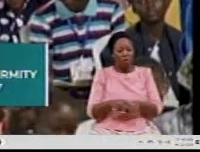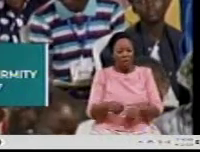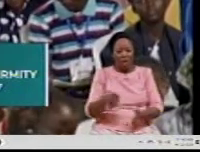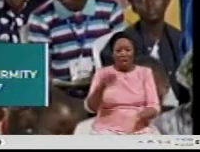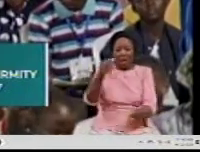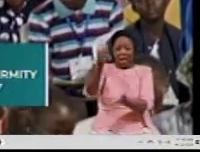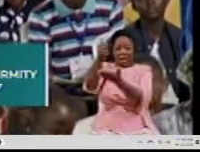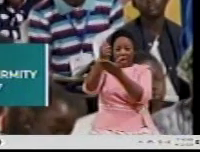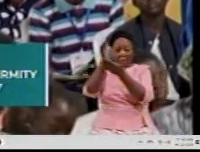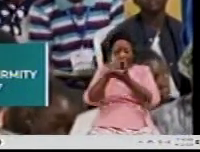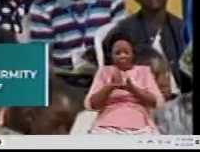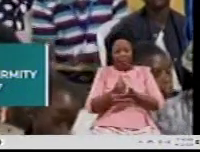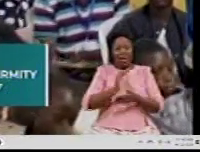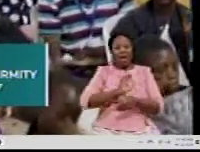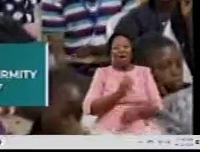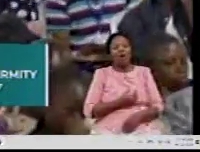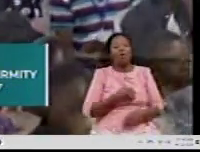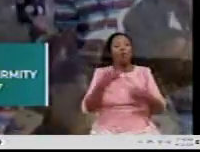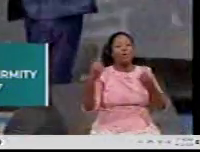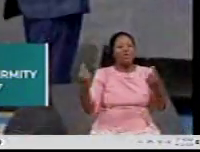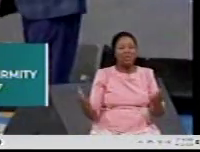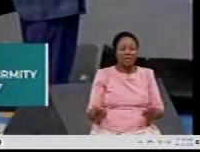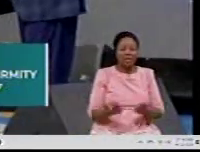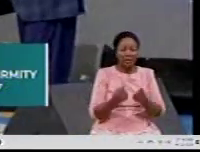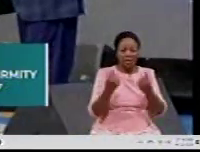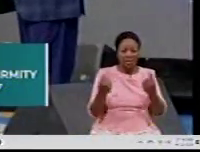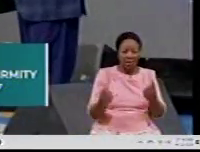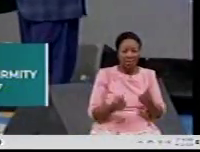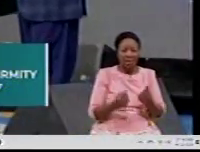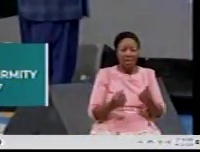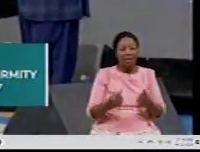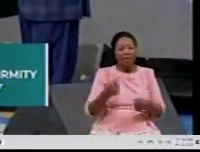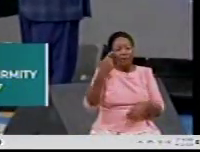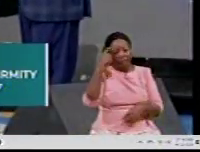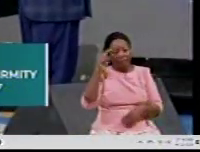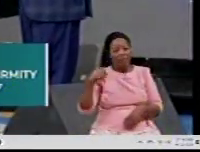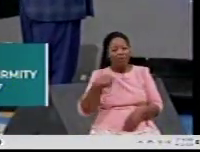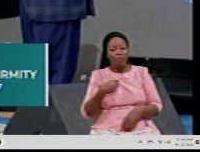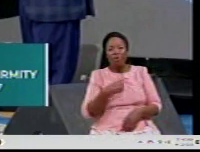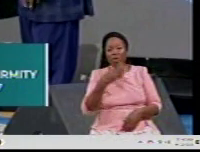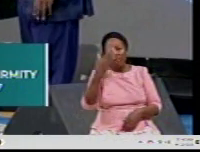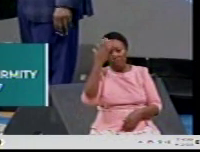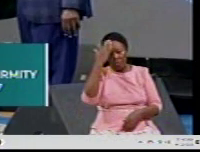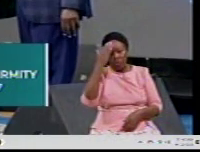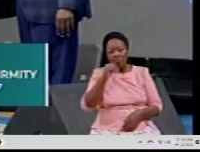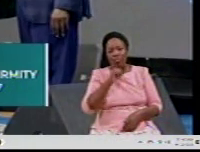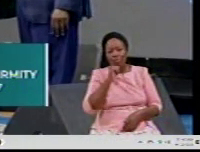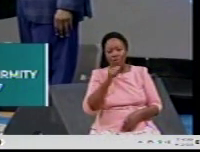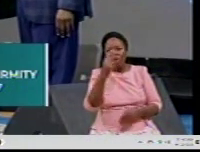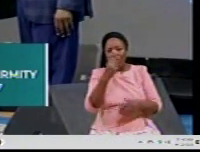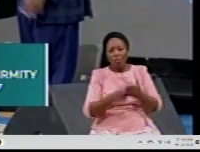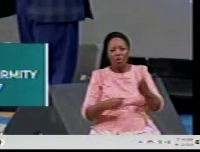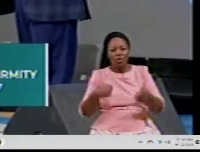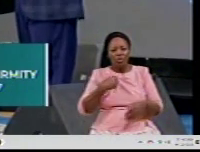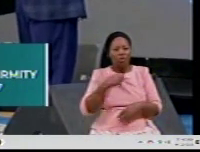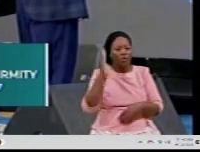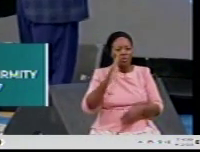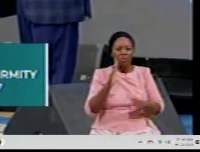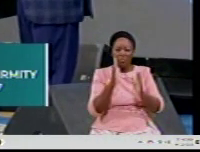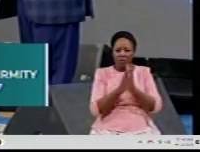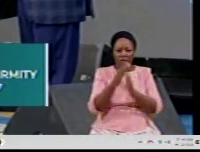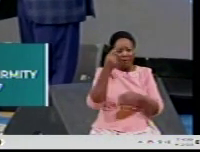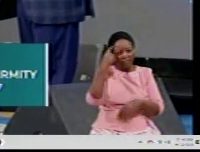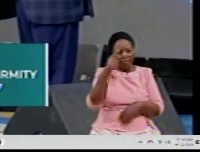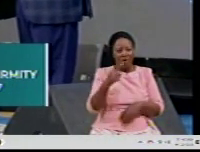helpeth our infirmities, for we know not what we should pray for